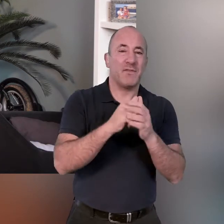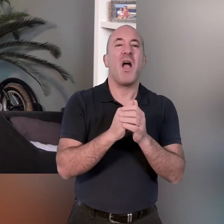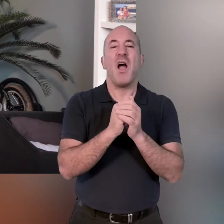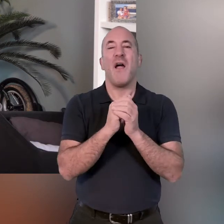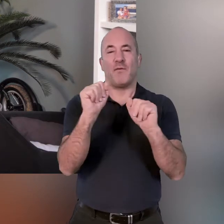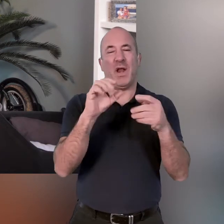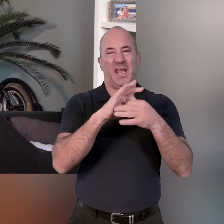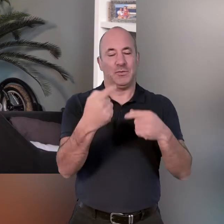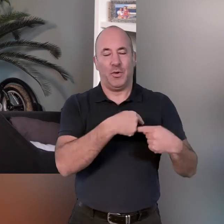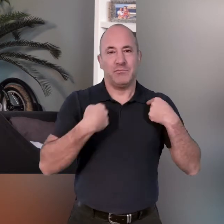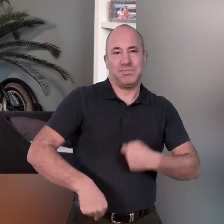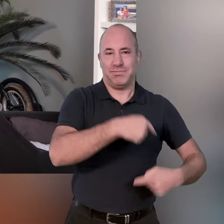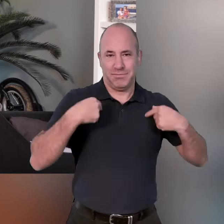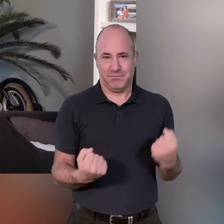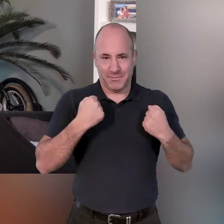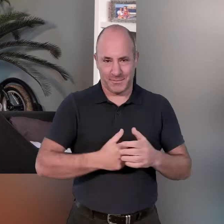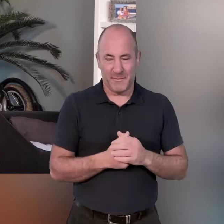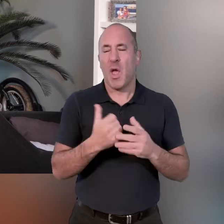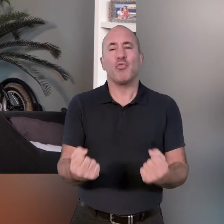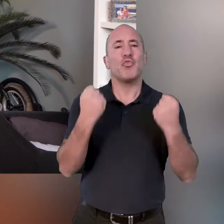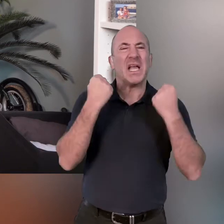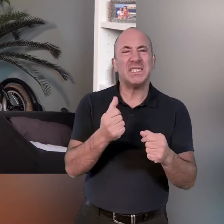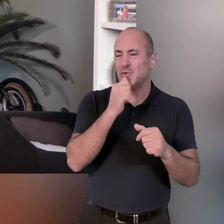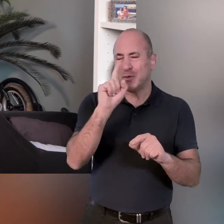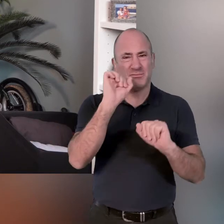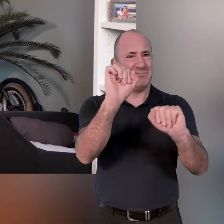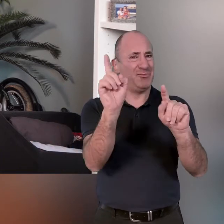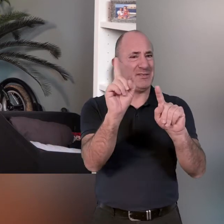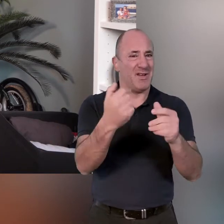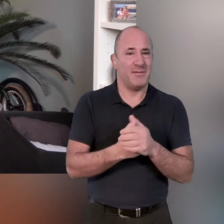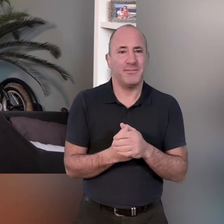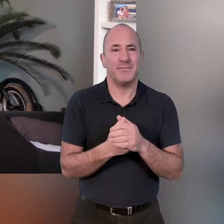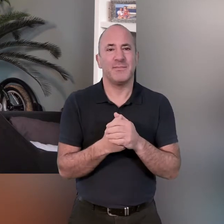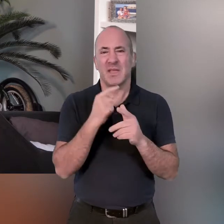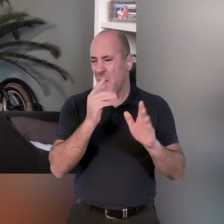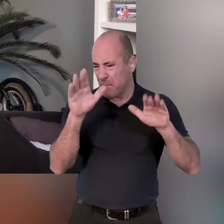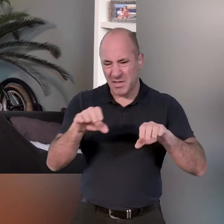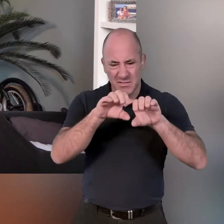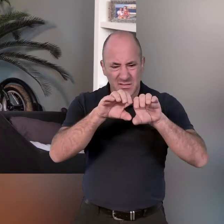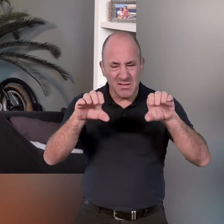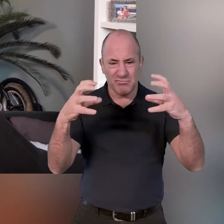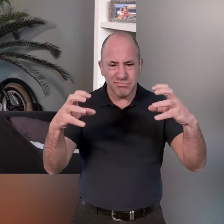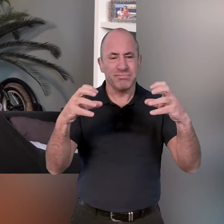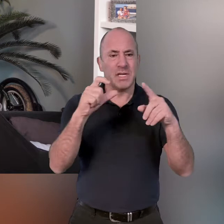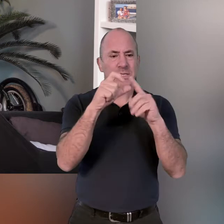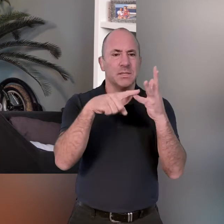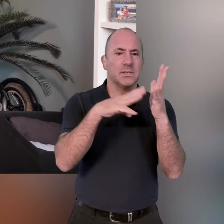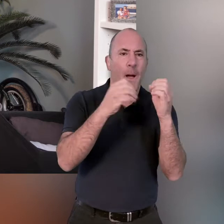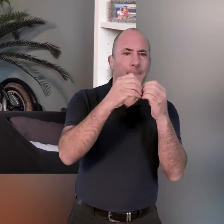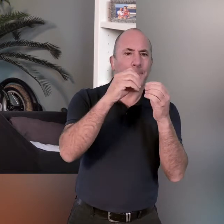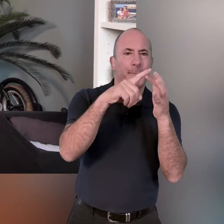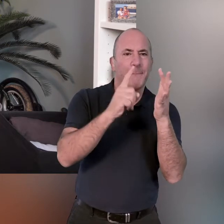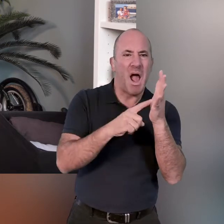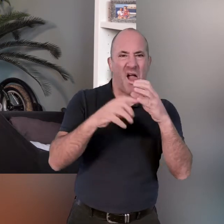your towels or whatever you're using for the cardio part, and then some sort of weight. Now, as I